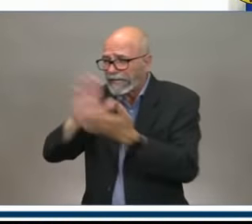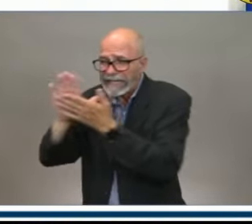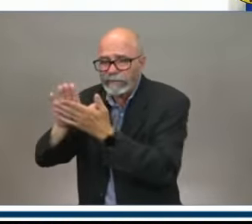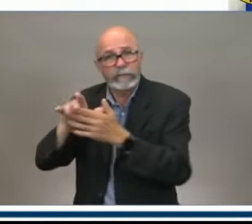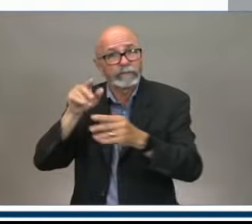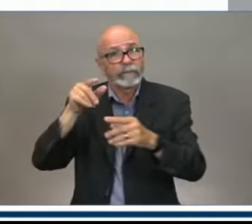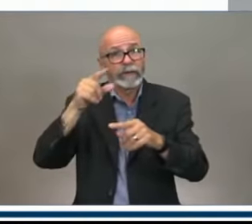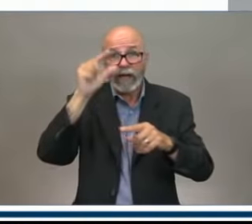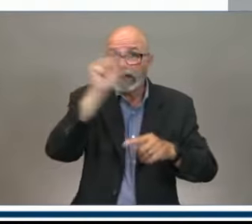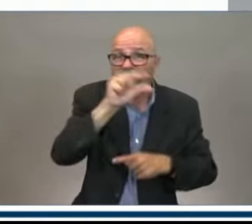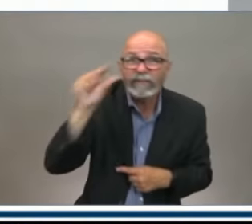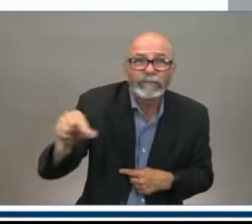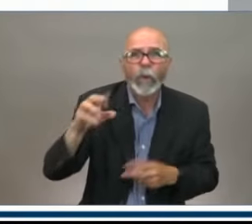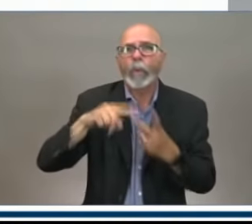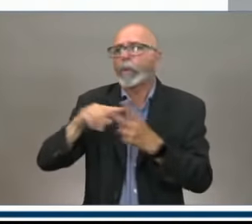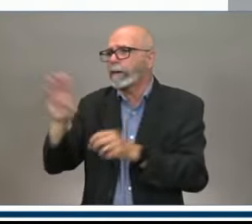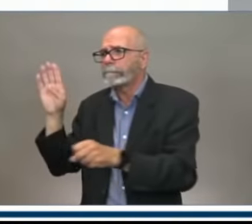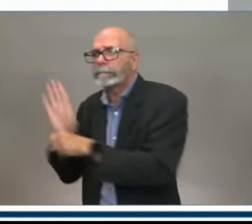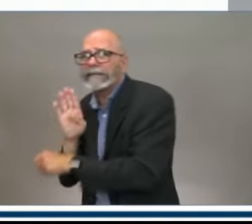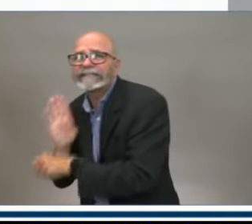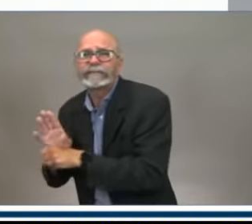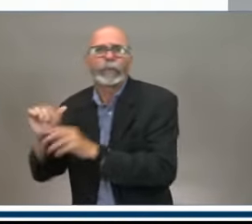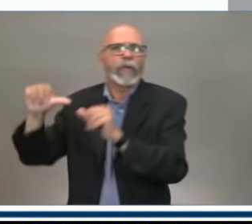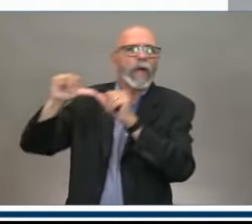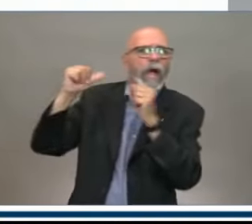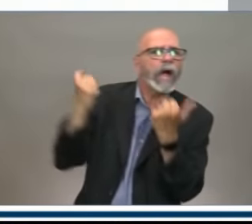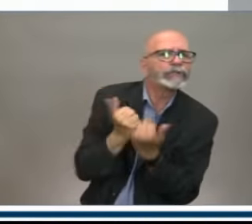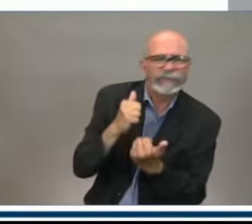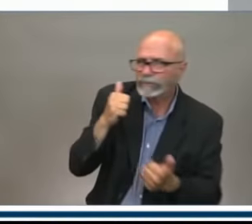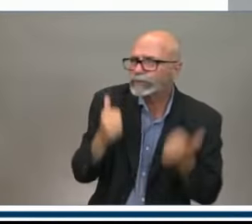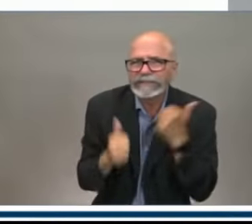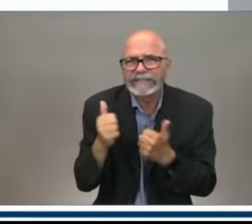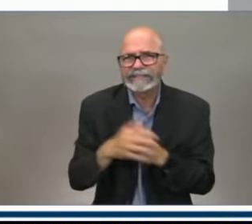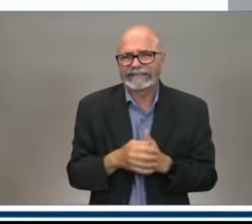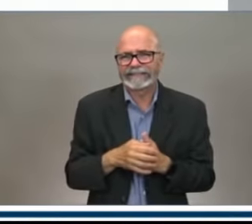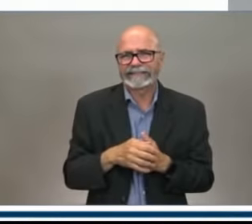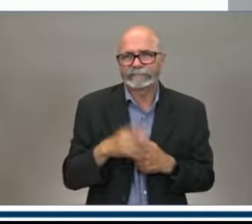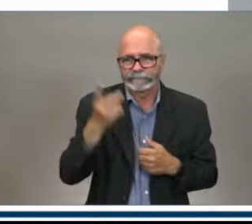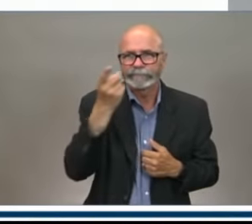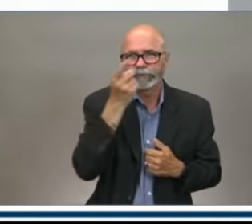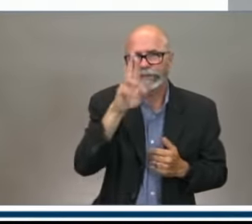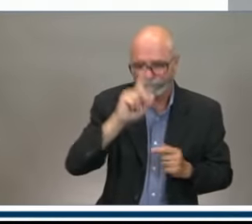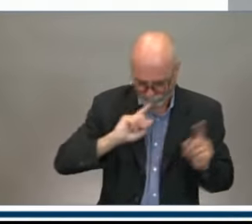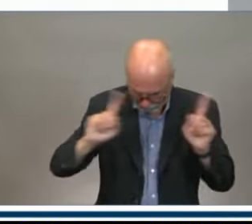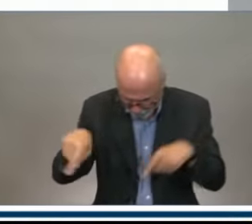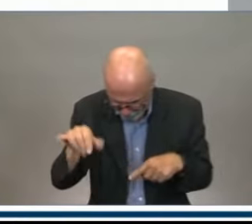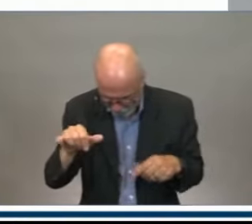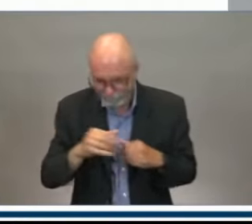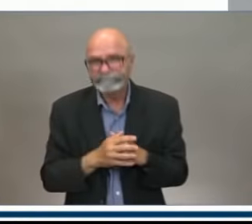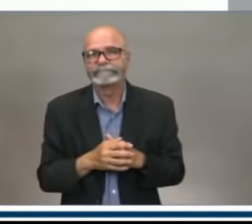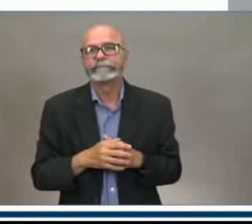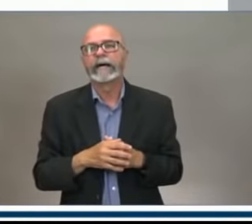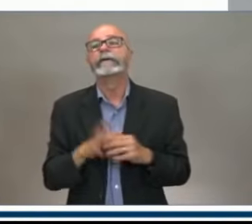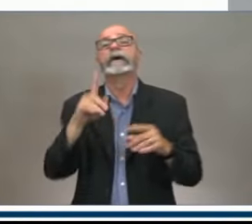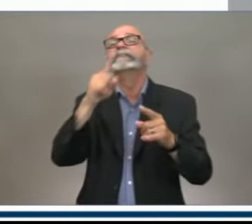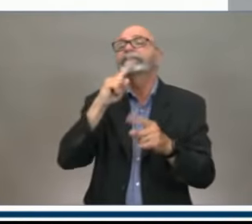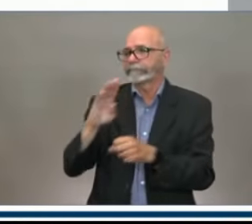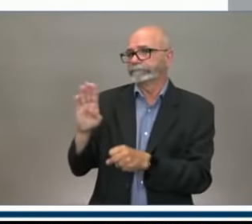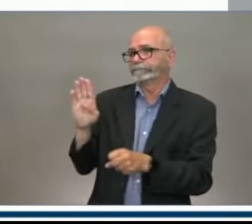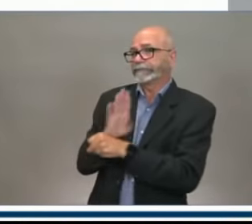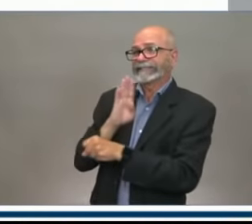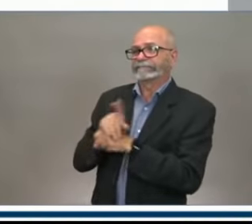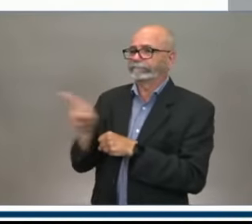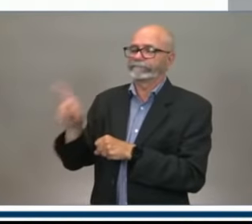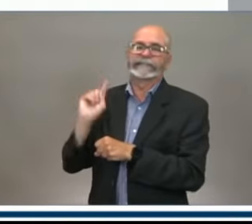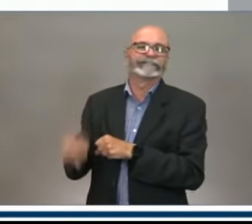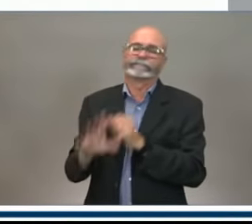there's a set of, all businesses are meant to required to operate under requirements for occupation,